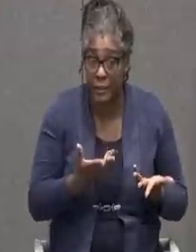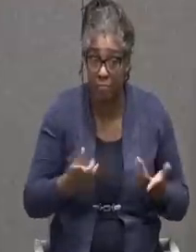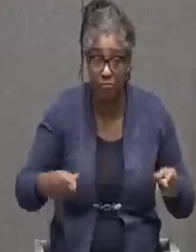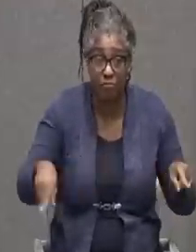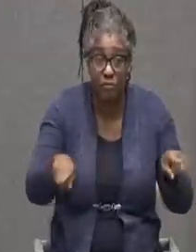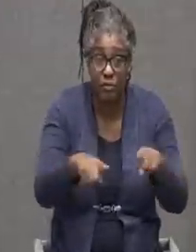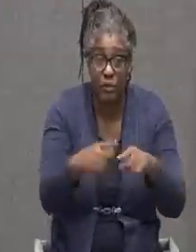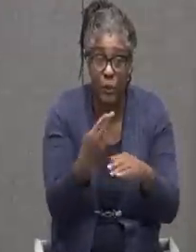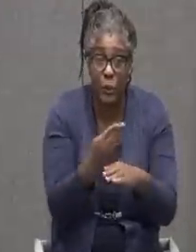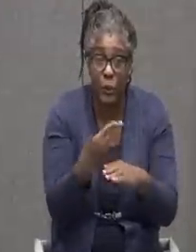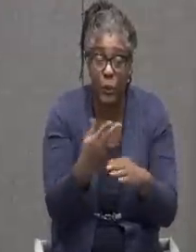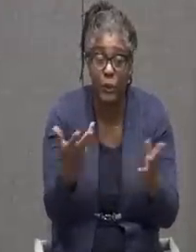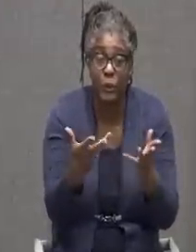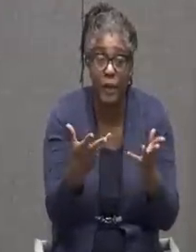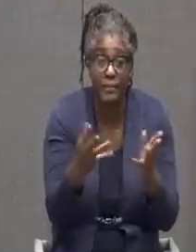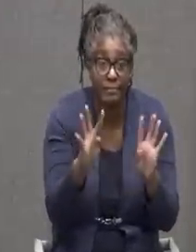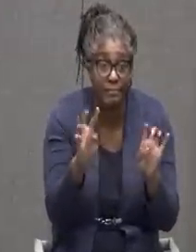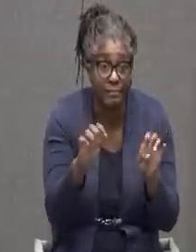use.